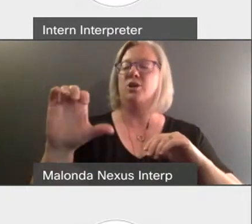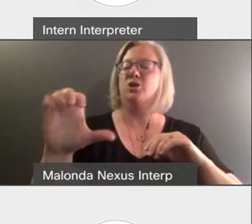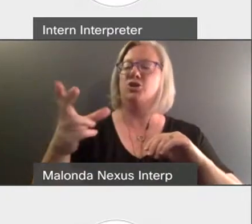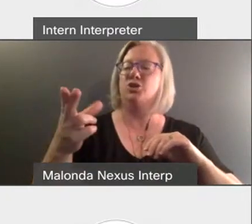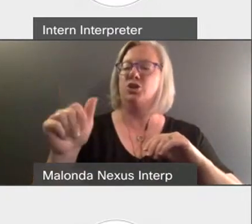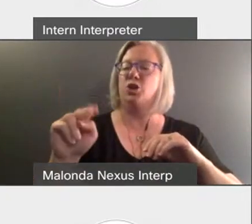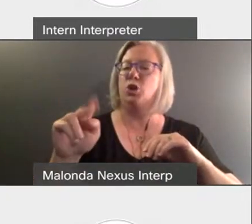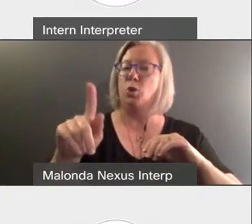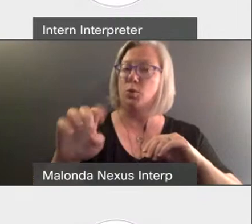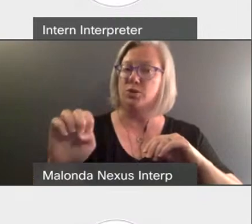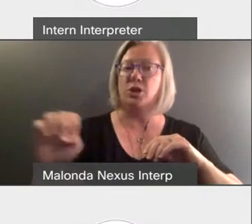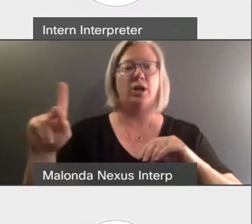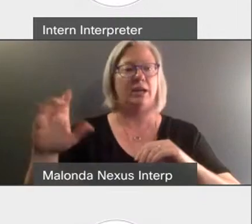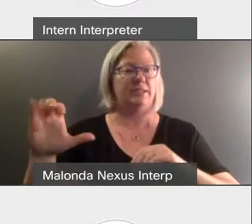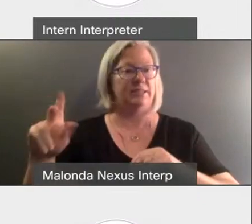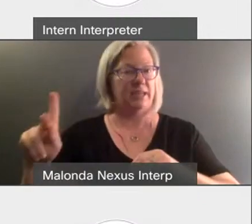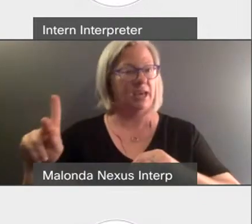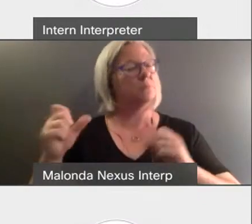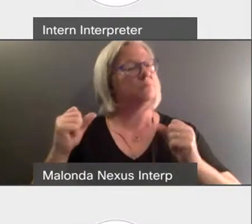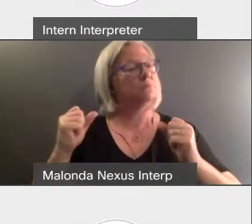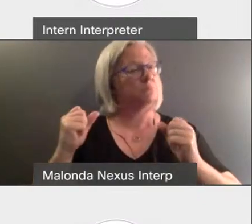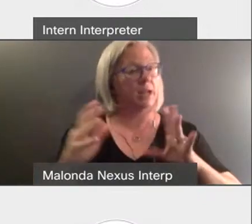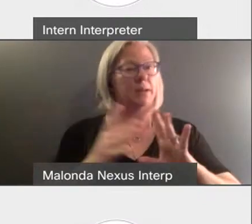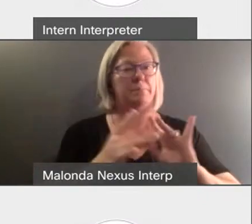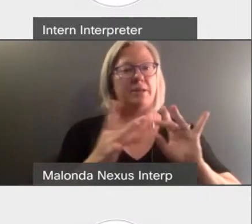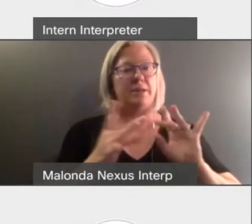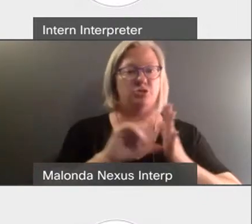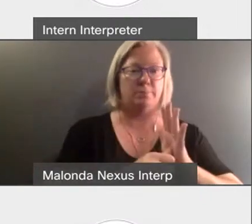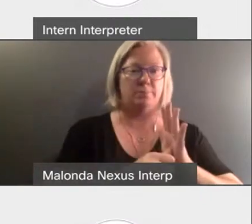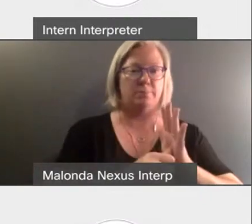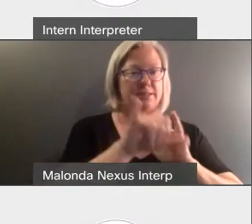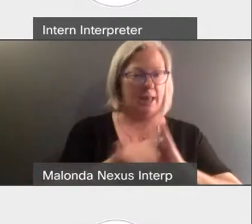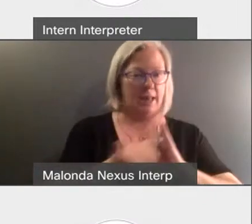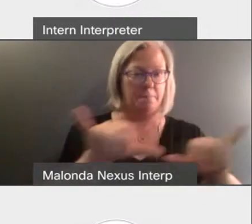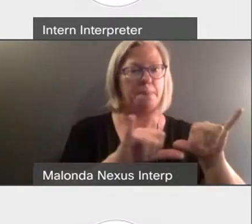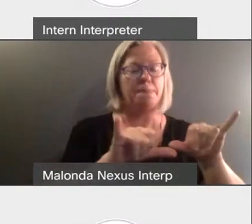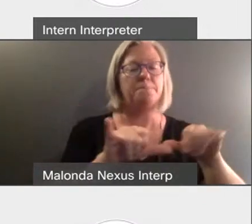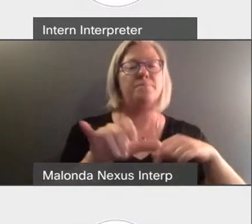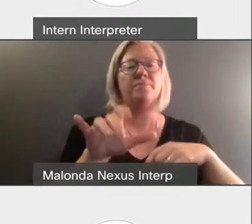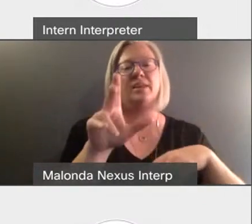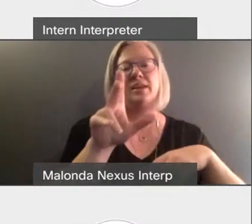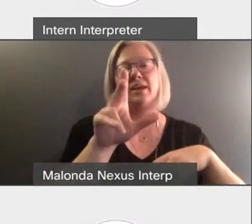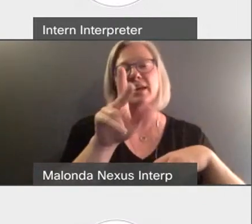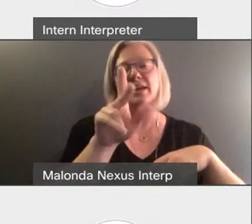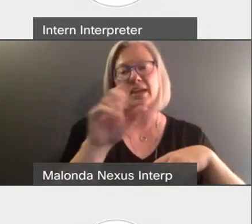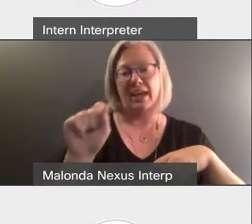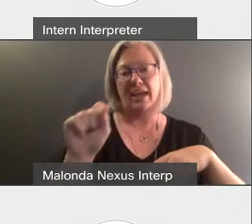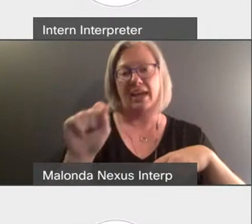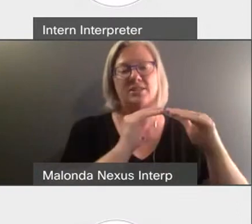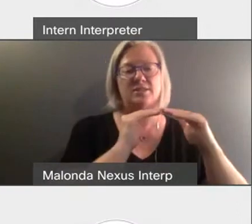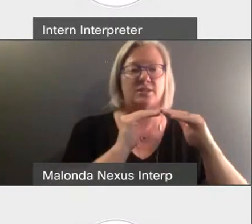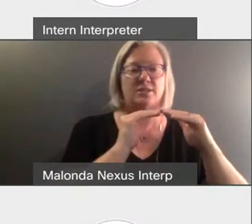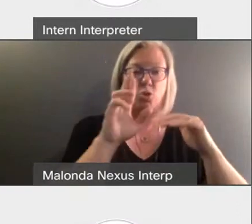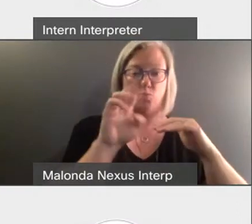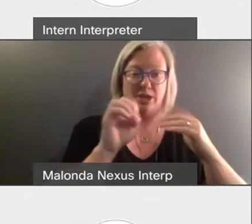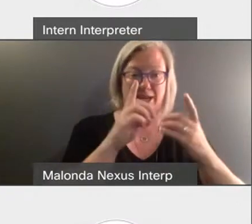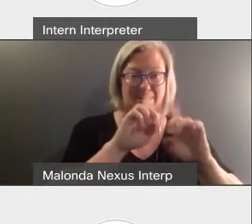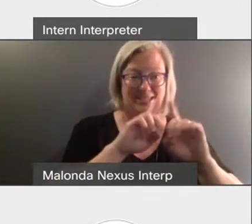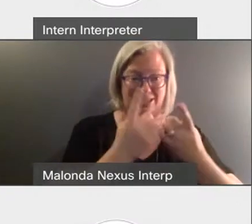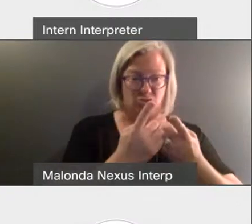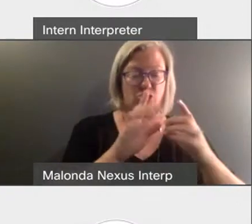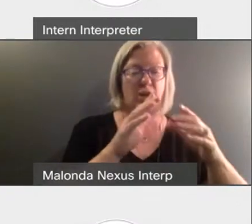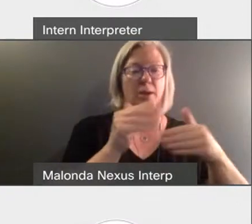their testimony has reiterated a lot of the same messages. Make the Kansas redistricting process equitable, make the